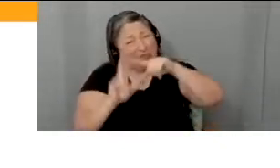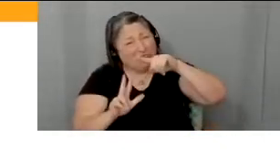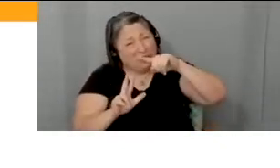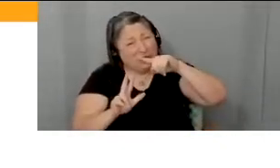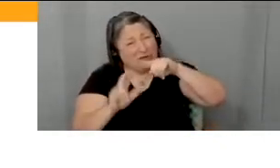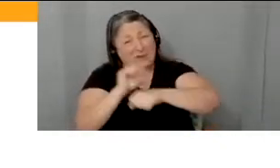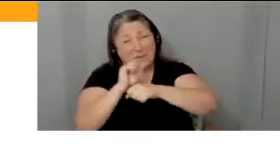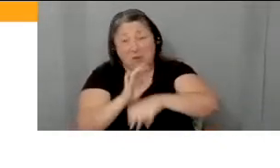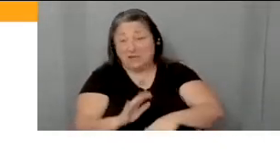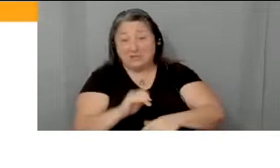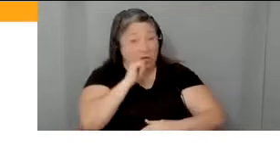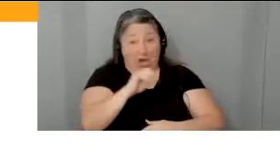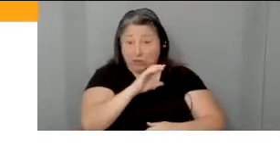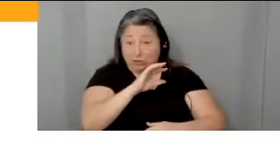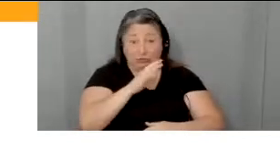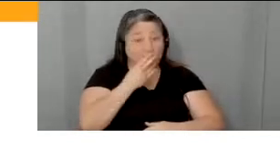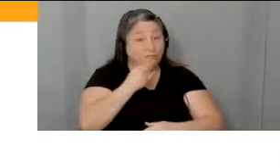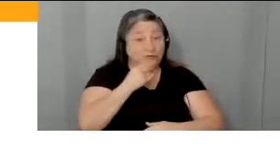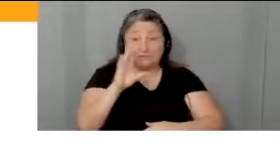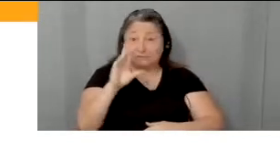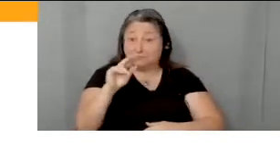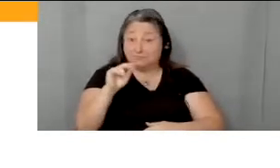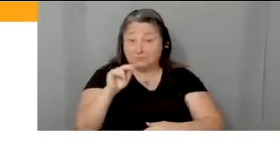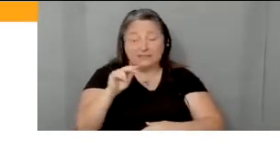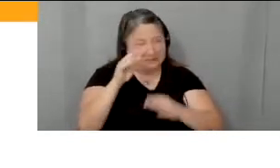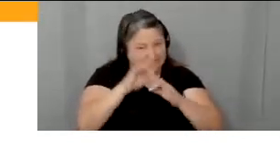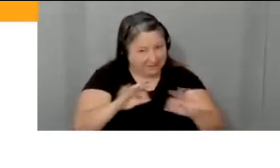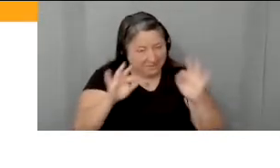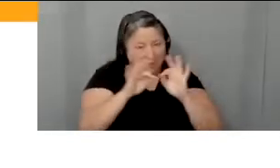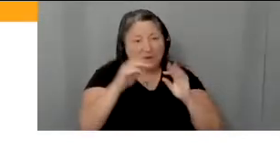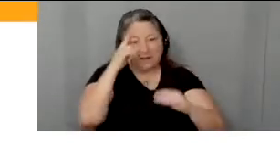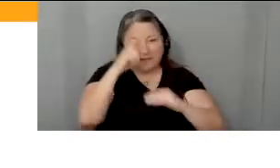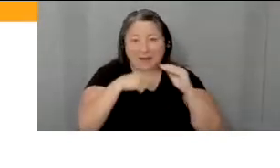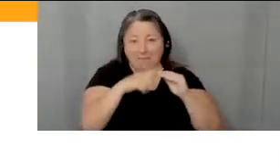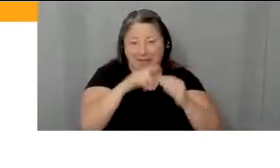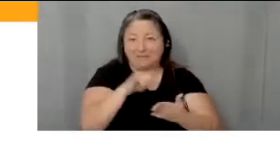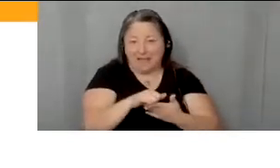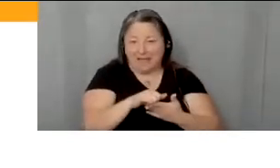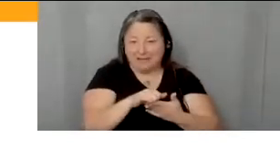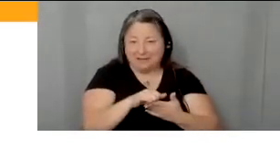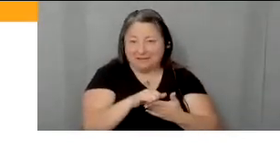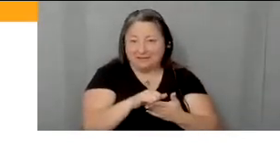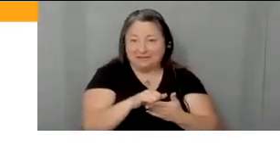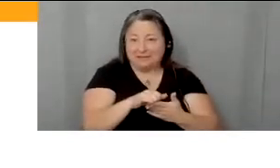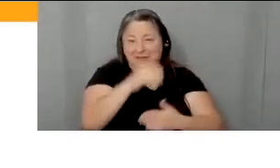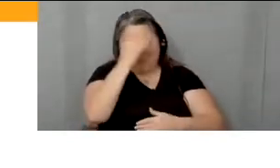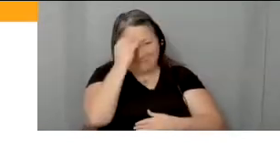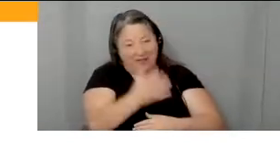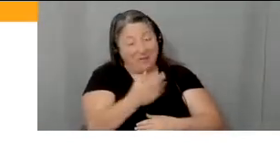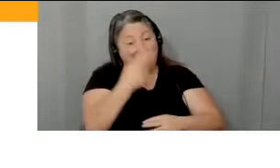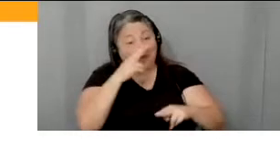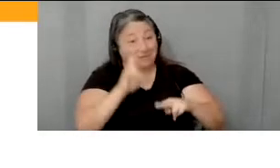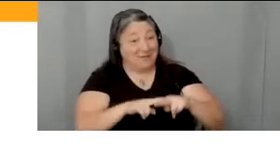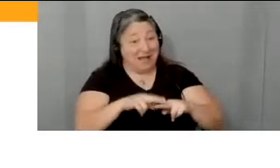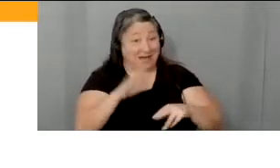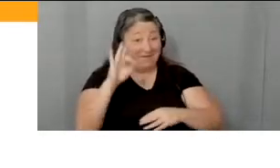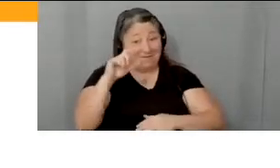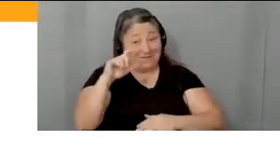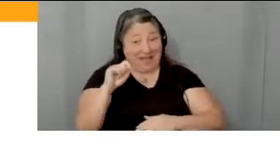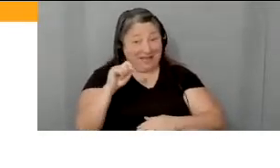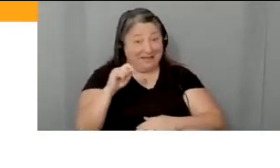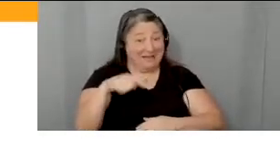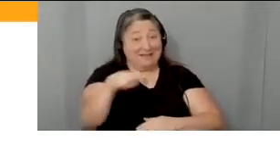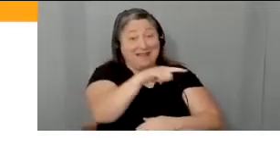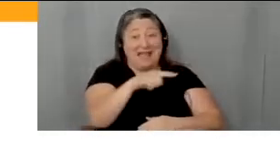are non-Jews. It's important to think about that. By the way, fun fact, they report back as